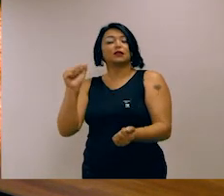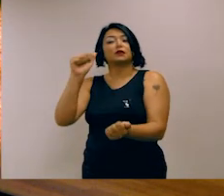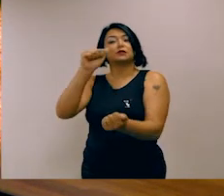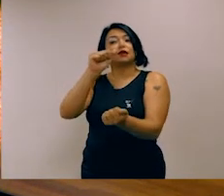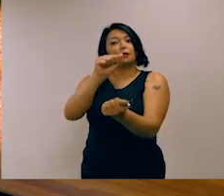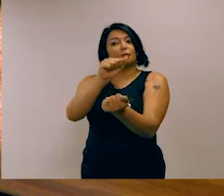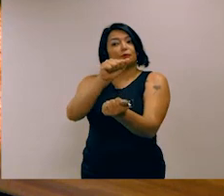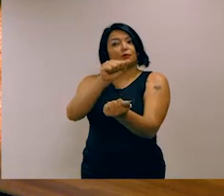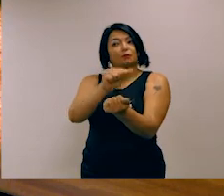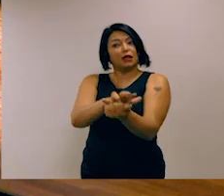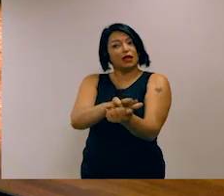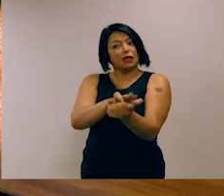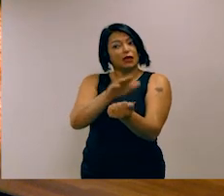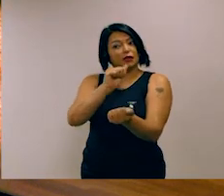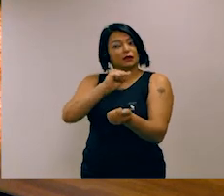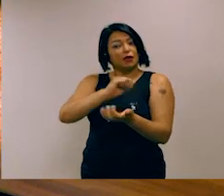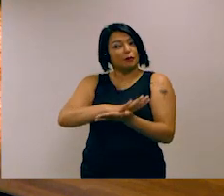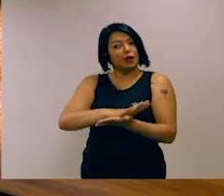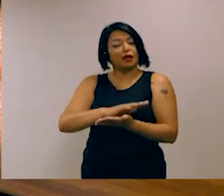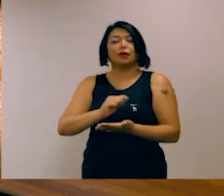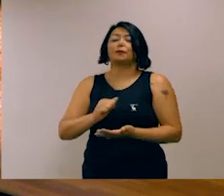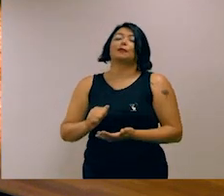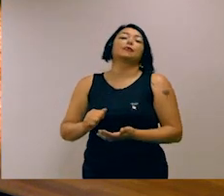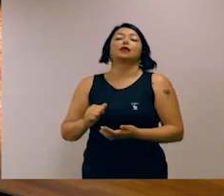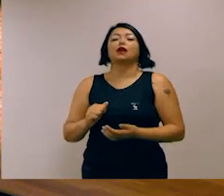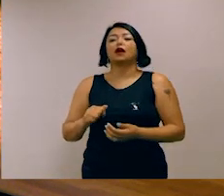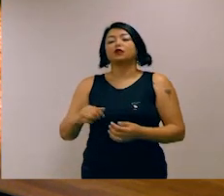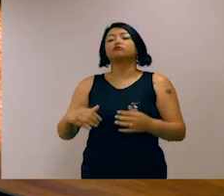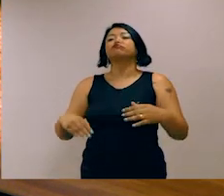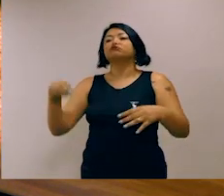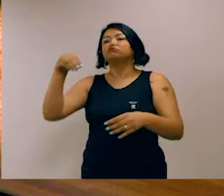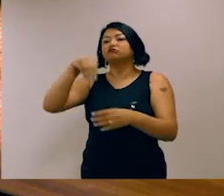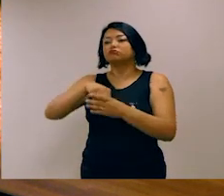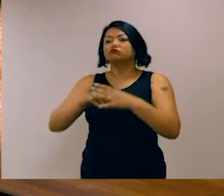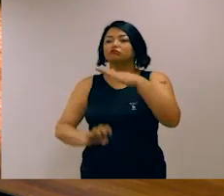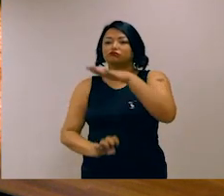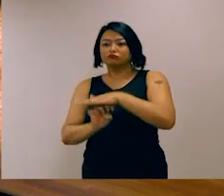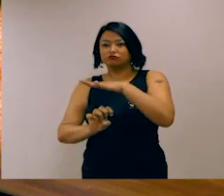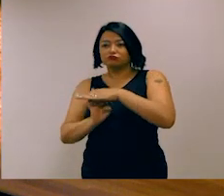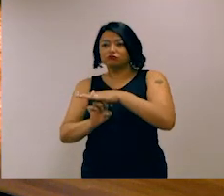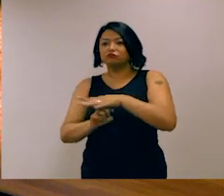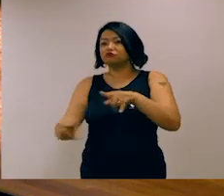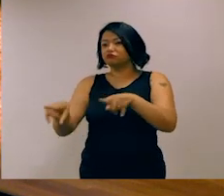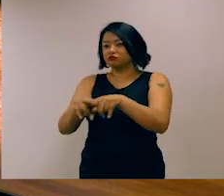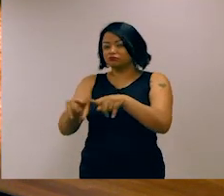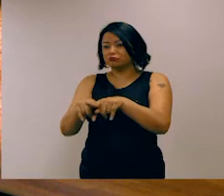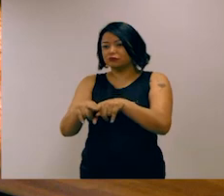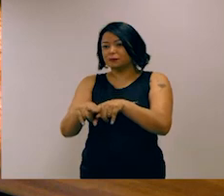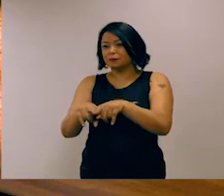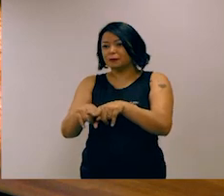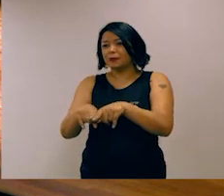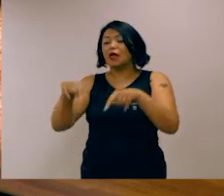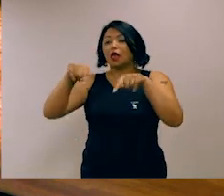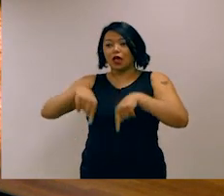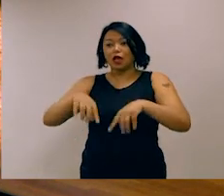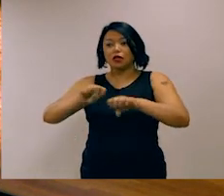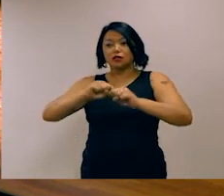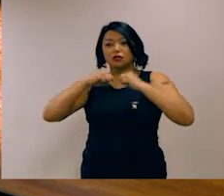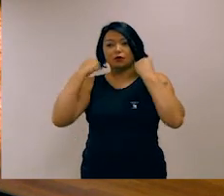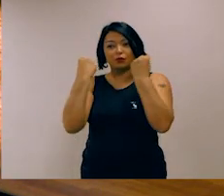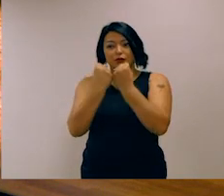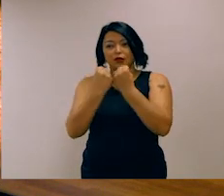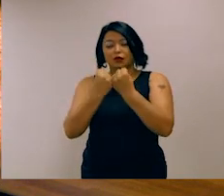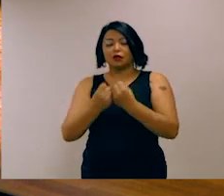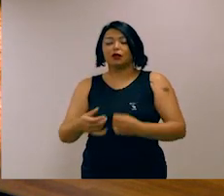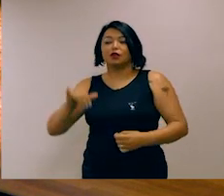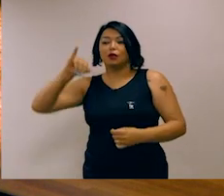applies to the way the public agencies operate and the people who work in them. And this seminar is